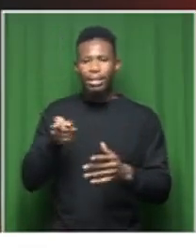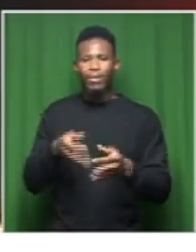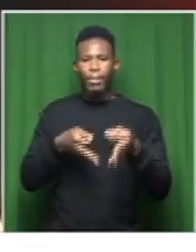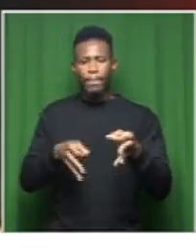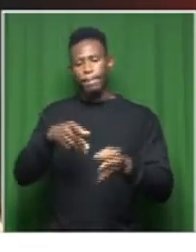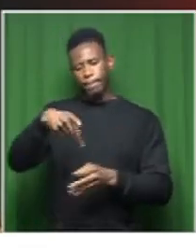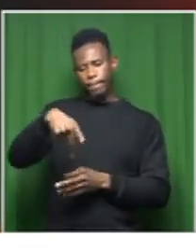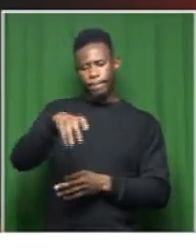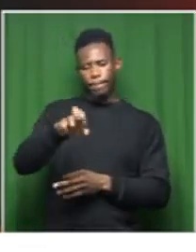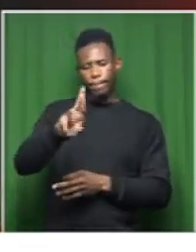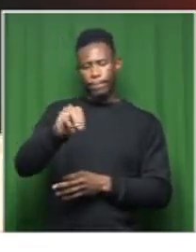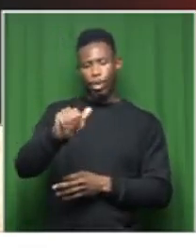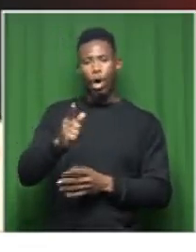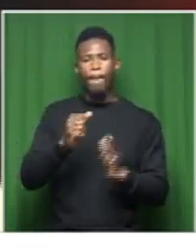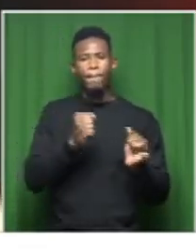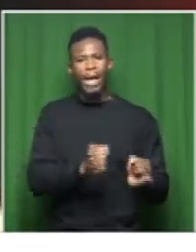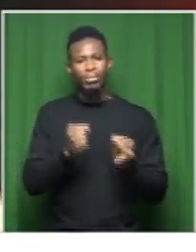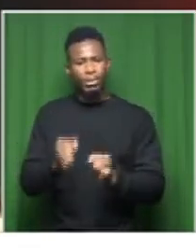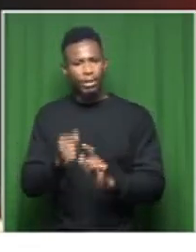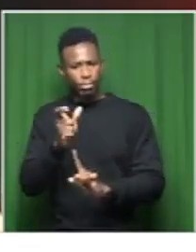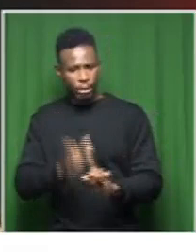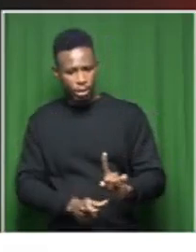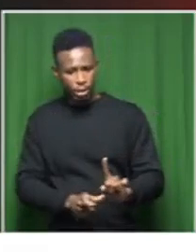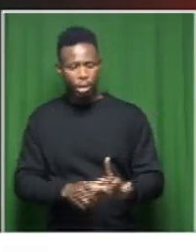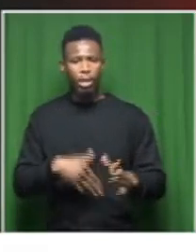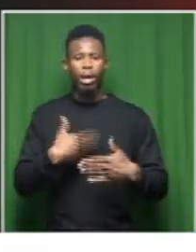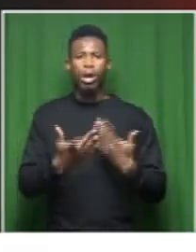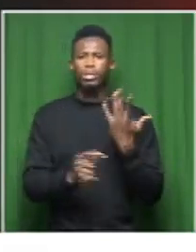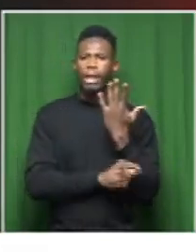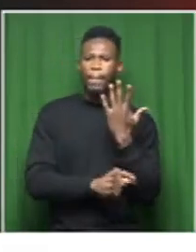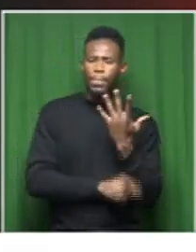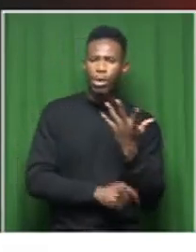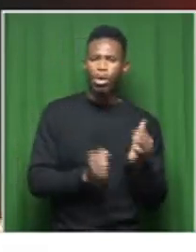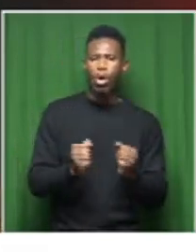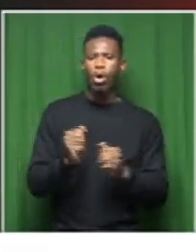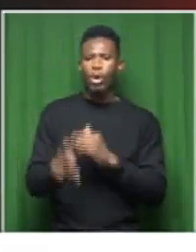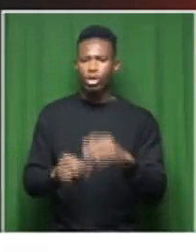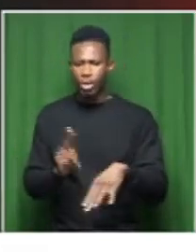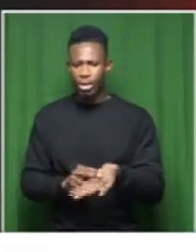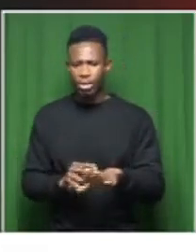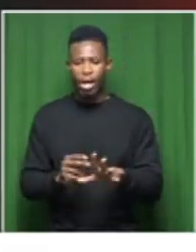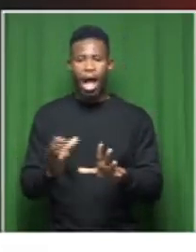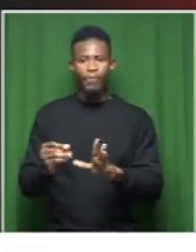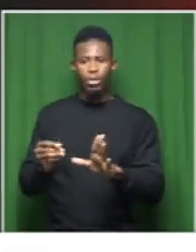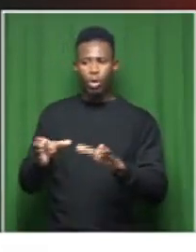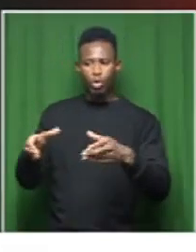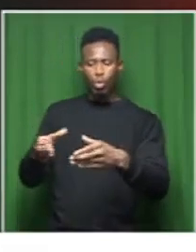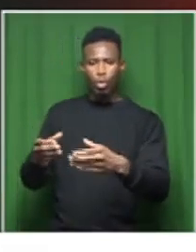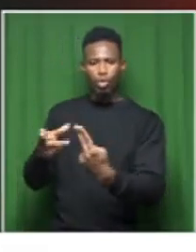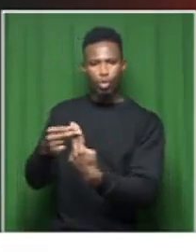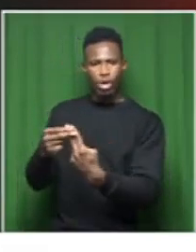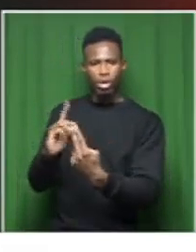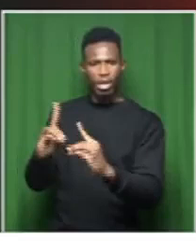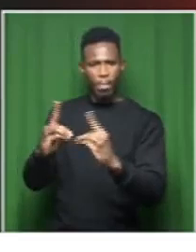or permits, or permanent residence, eventually temporary residence, naturalization. It's one unit in